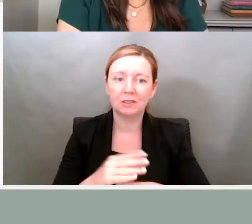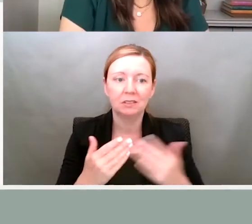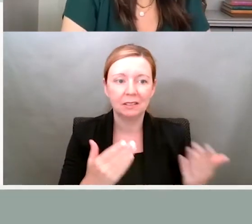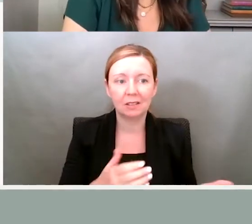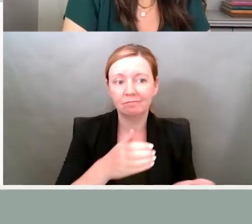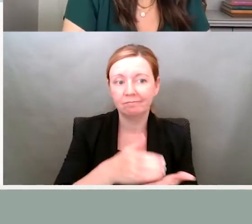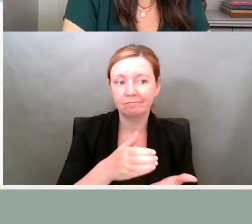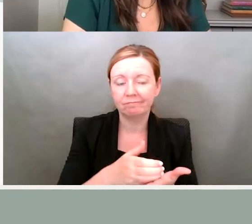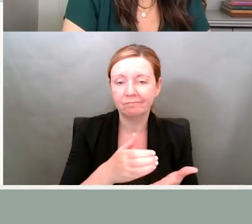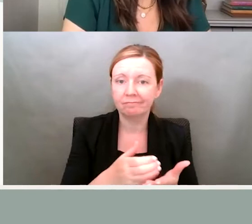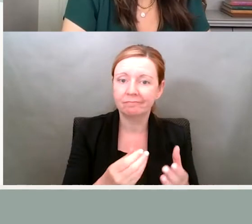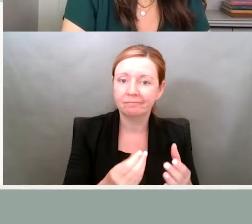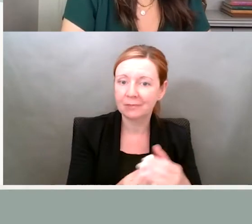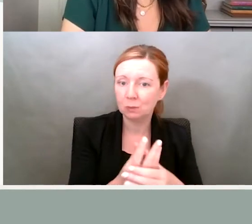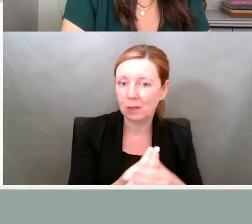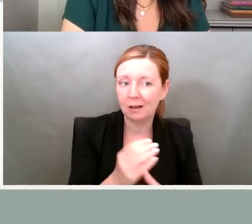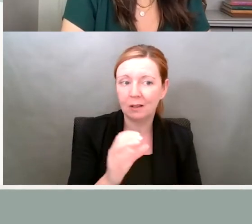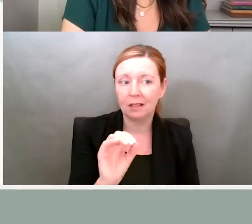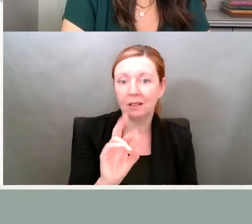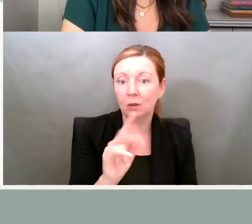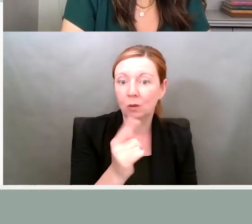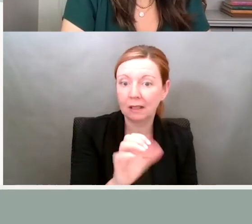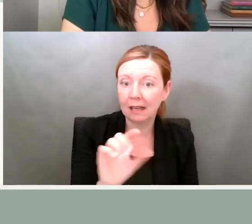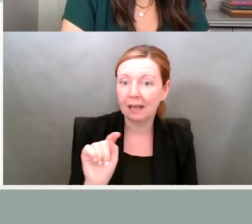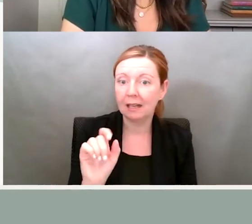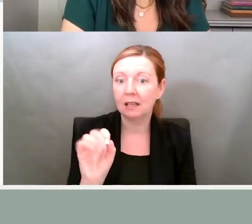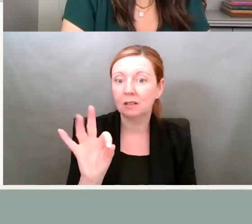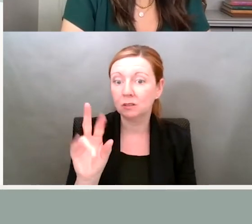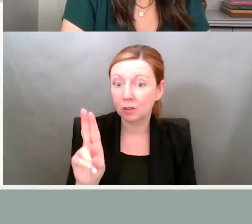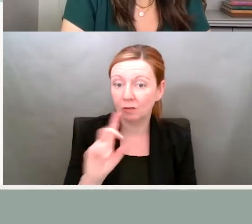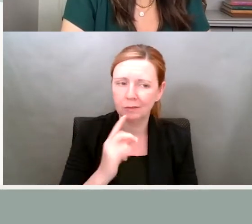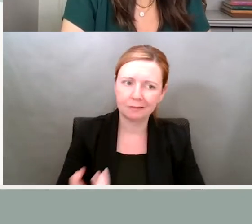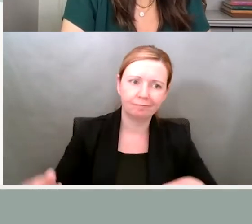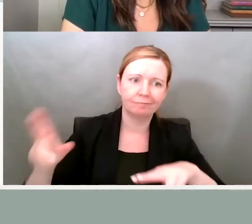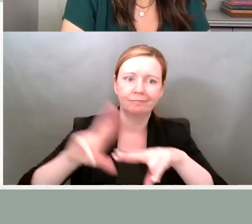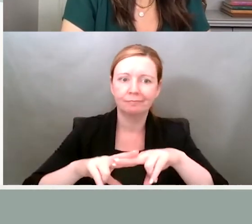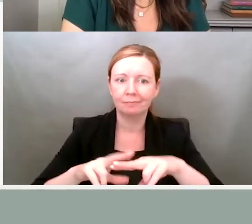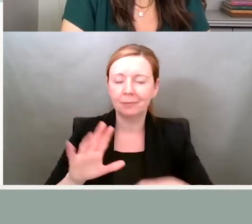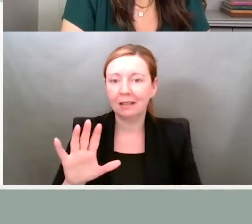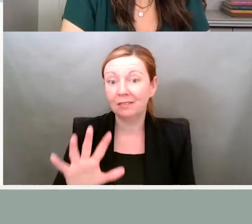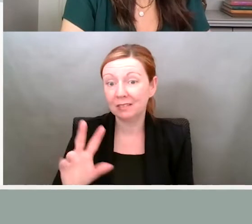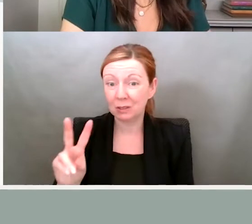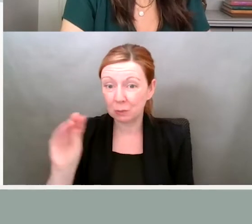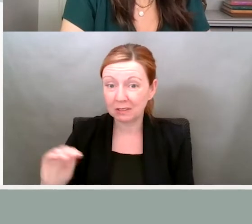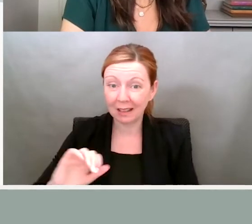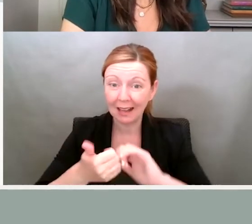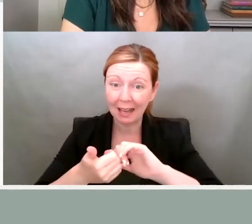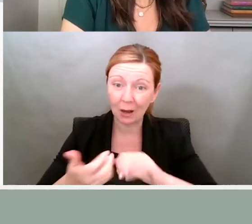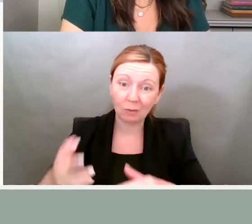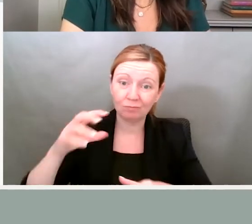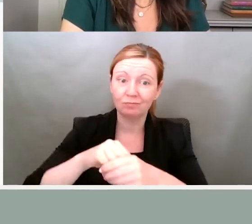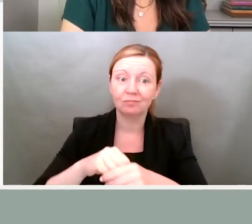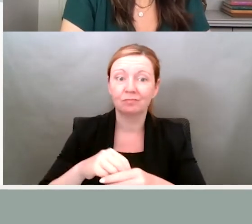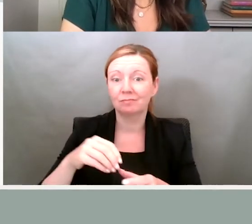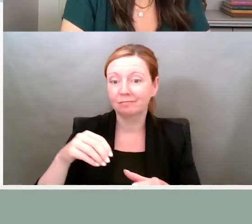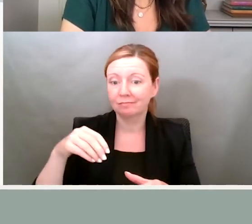cup of sprouted organic tofu and really crank up the antioxidant value by 52% by adding a spice blend.